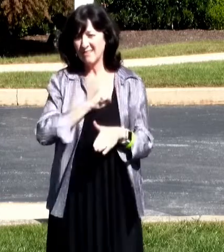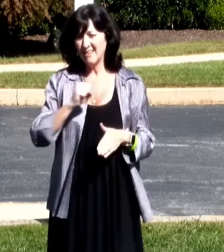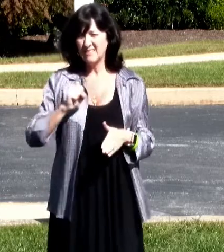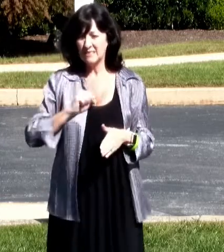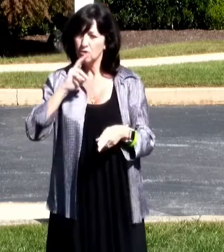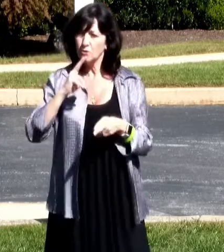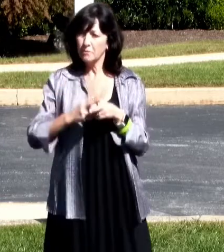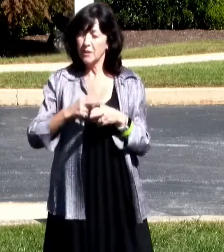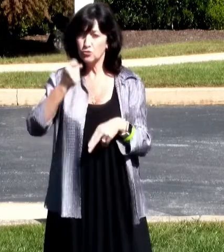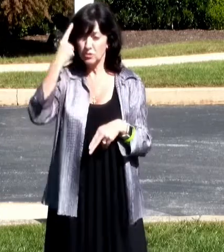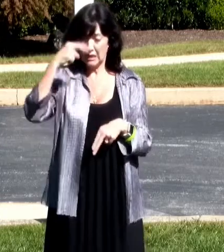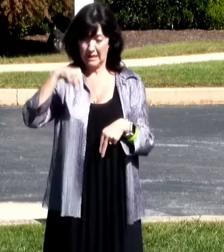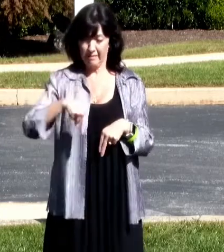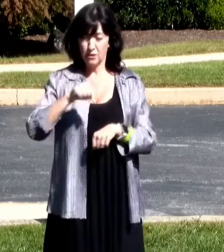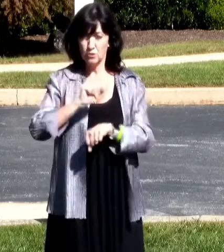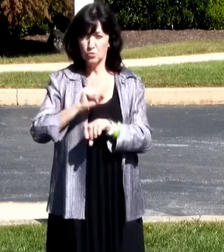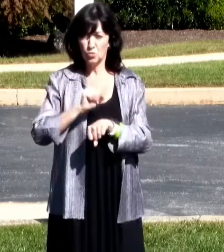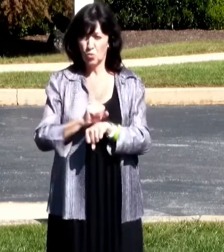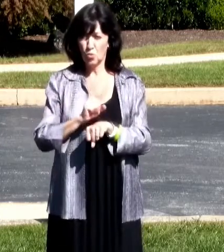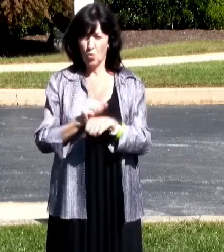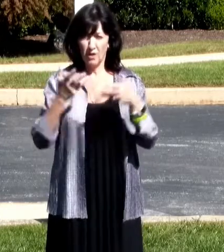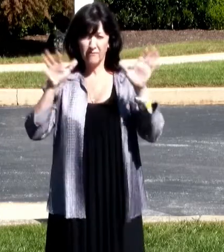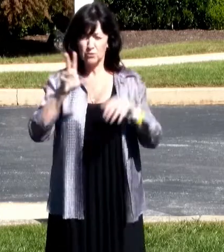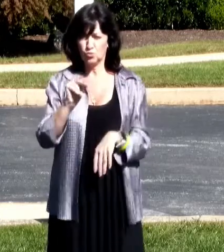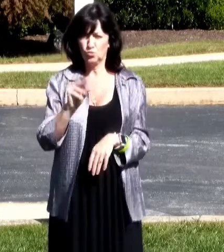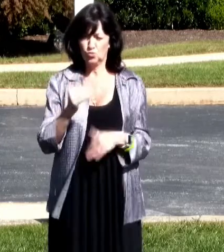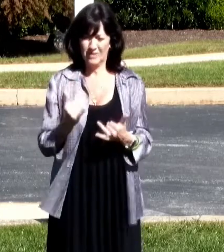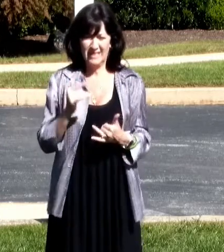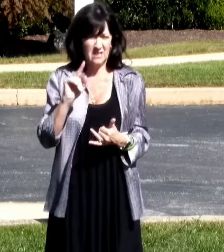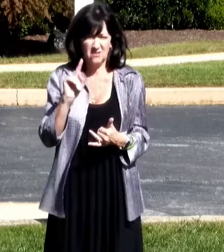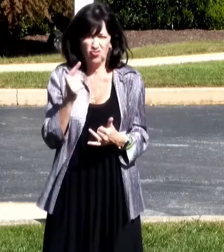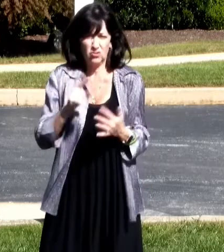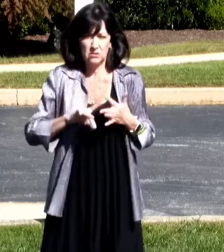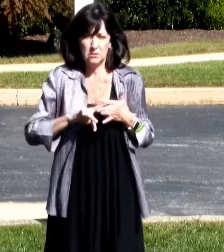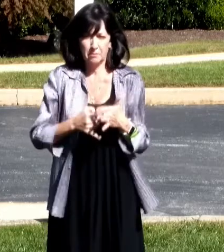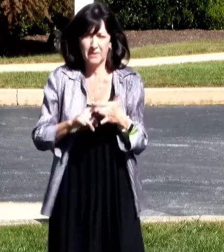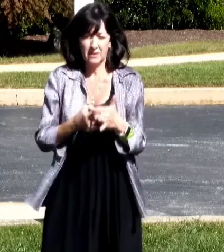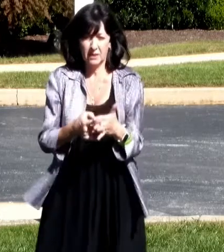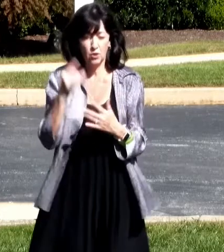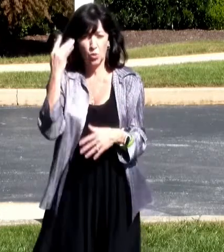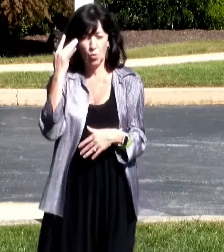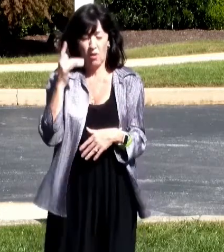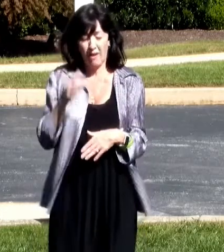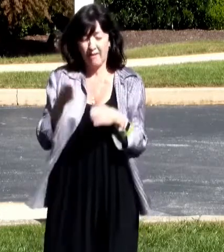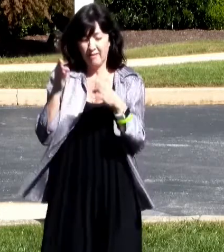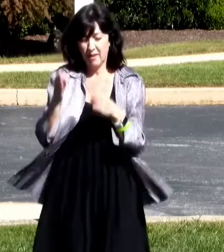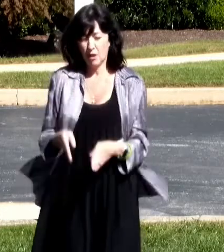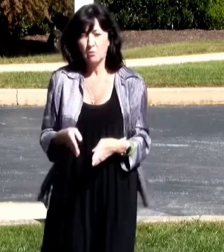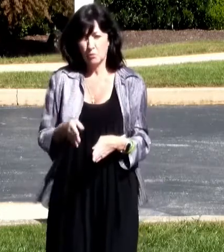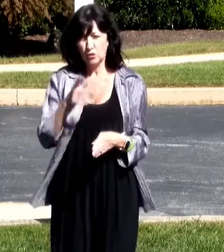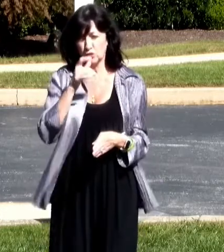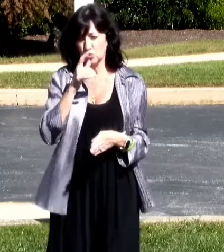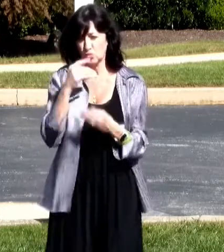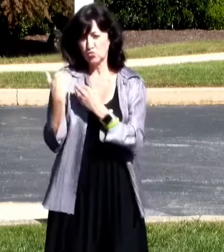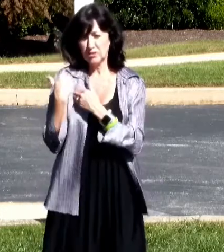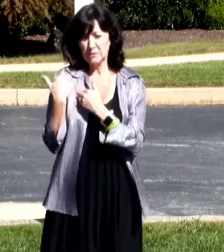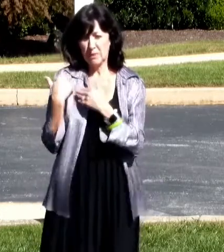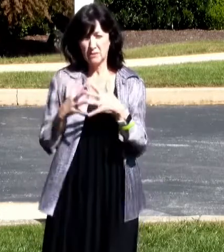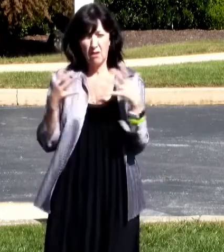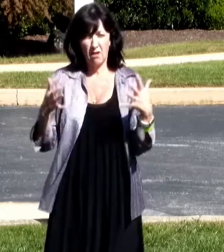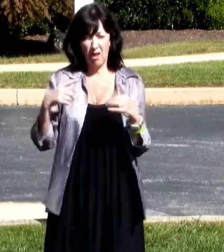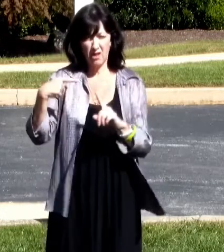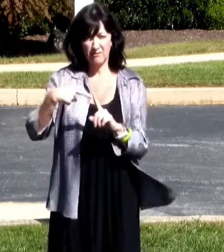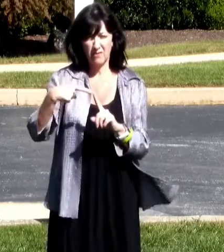and it is. And the person in the agency responsible for a lot of the hard work going forward